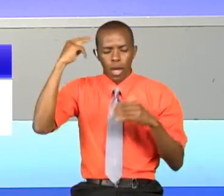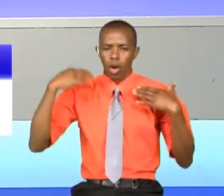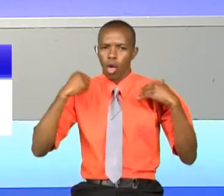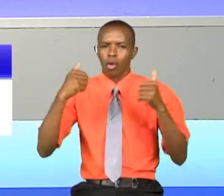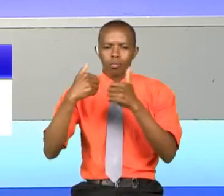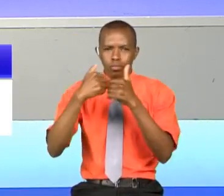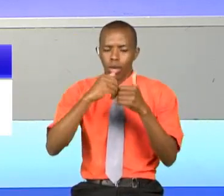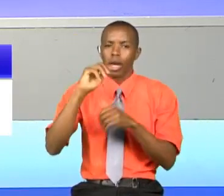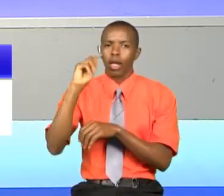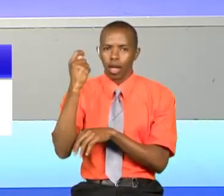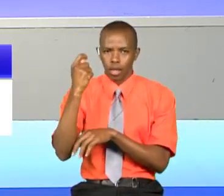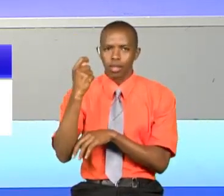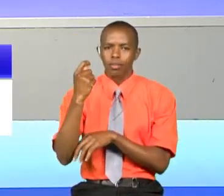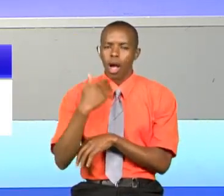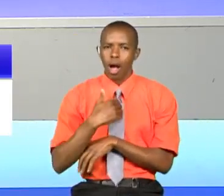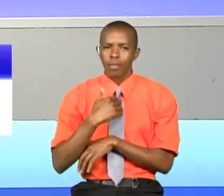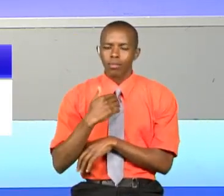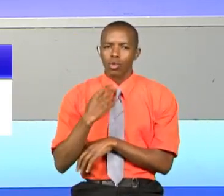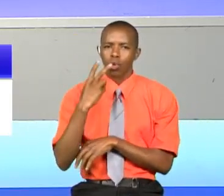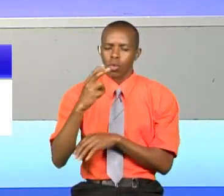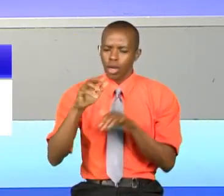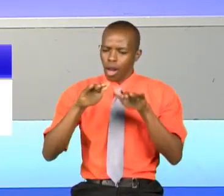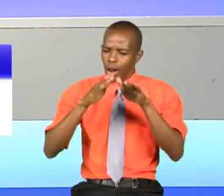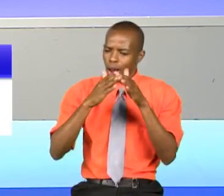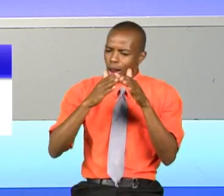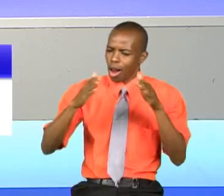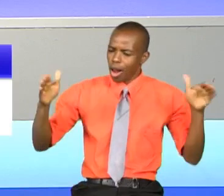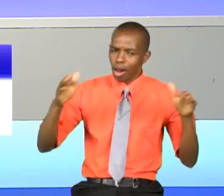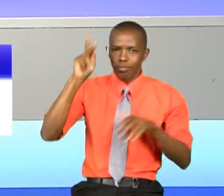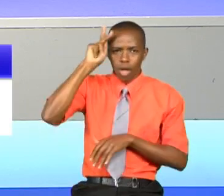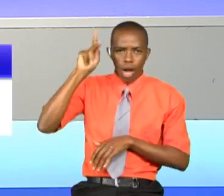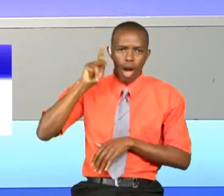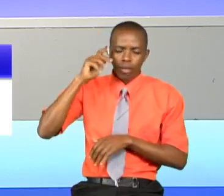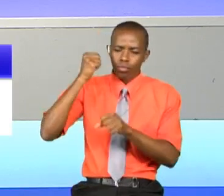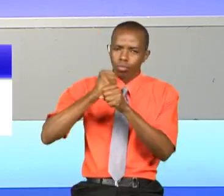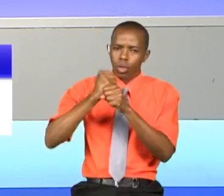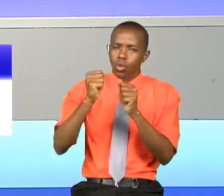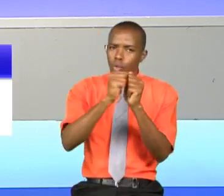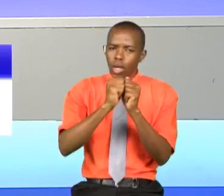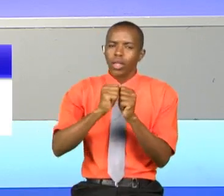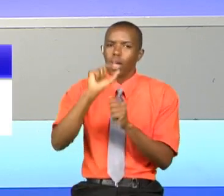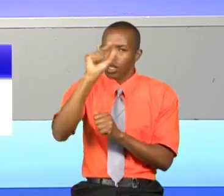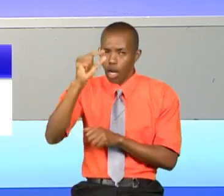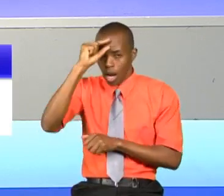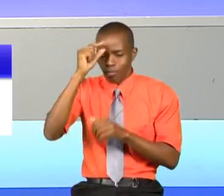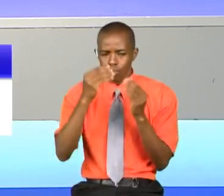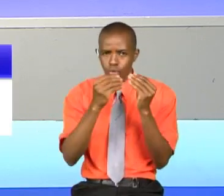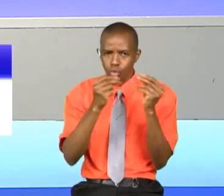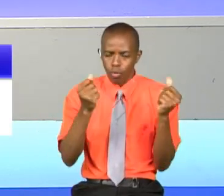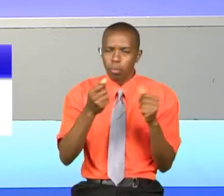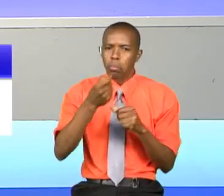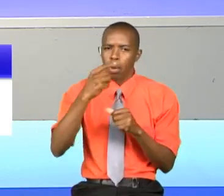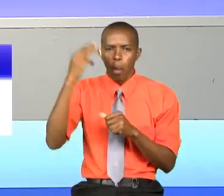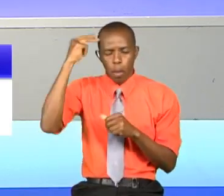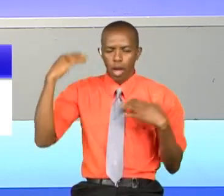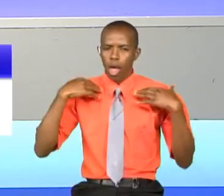in the country by constructing a 200-acre state-of-the-art facility in Karen in collaboration with the Italian government that will deal with the treatment of mental